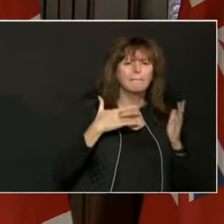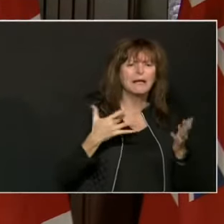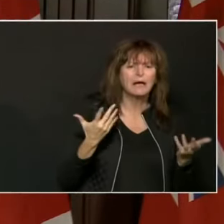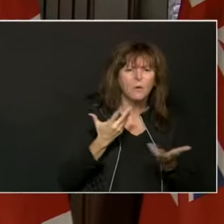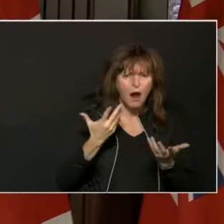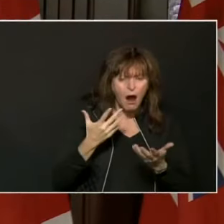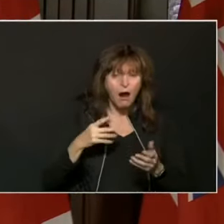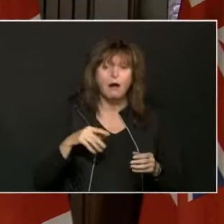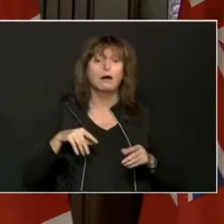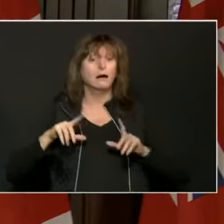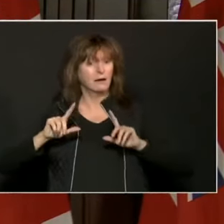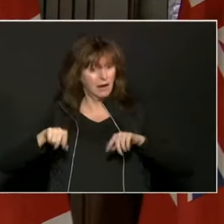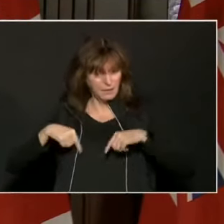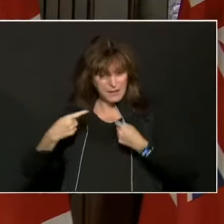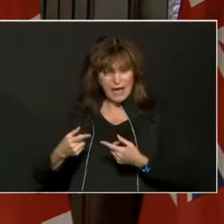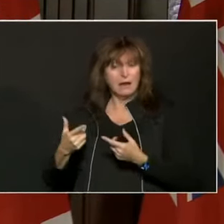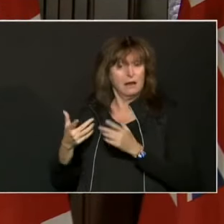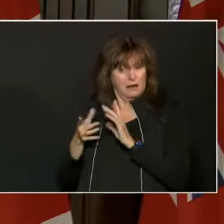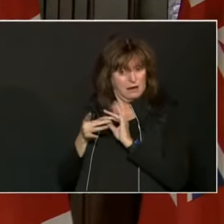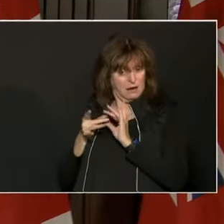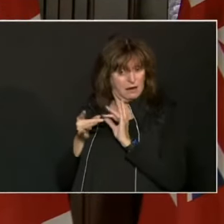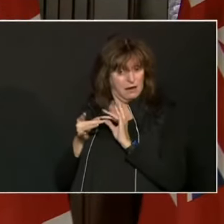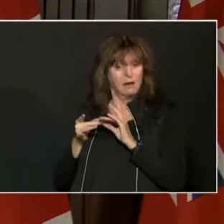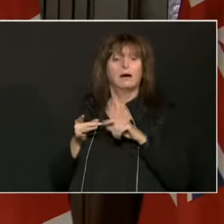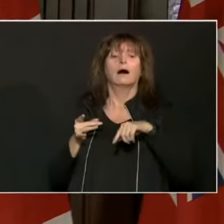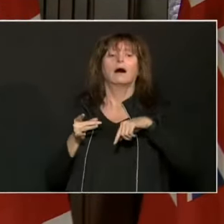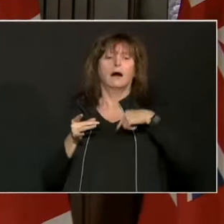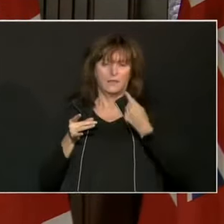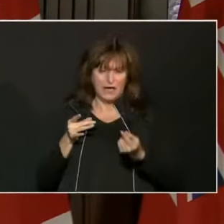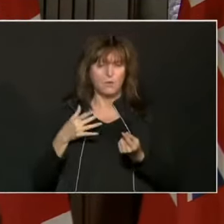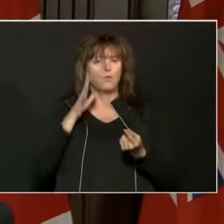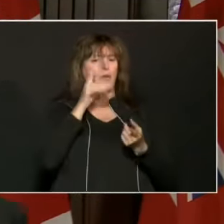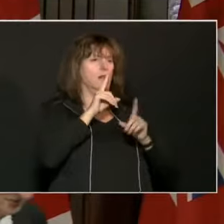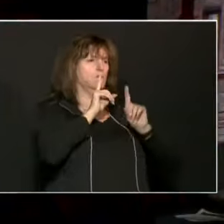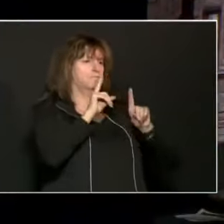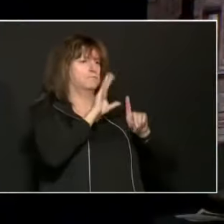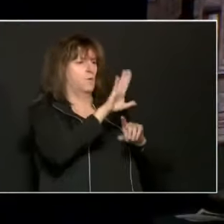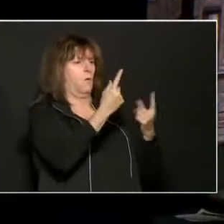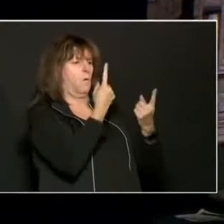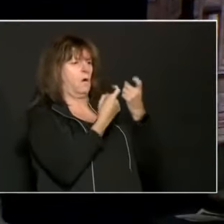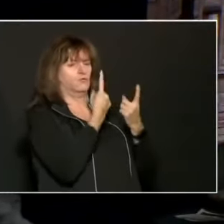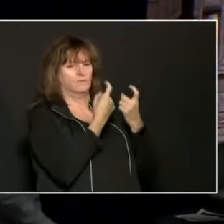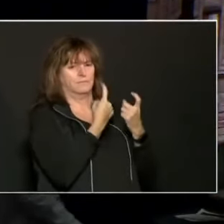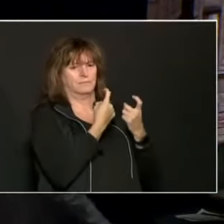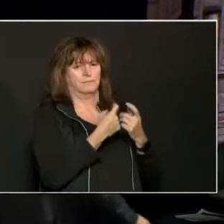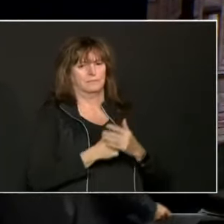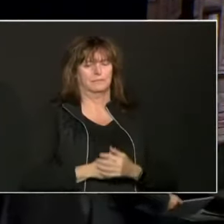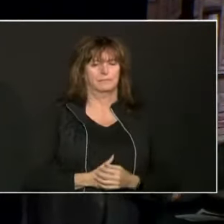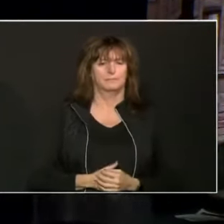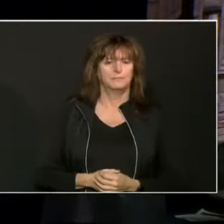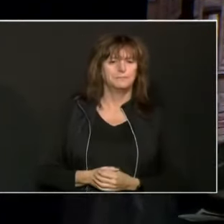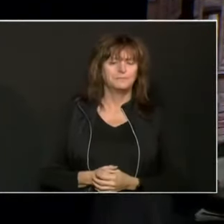call Dr. Brown up to the podium for him to do his presentation. Thank you. Welcome, Dr. Brown.